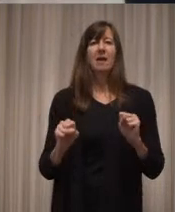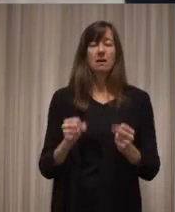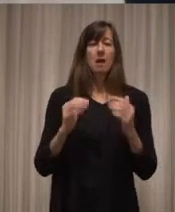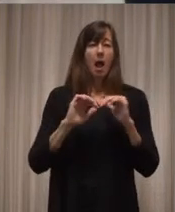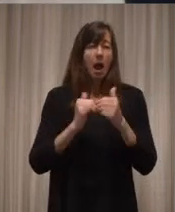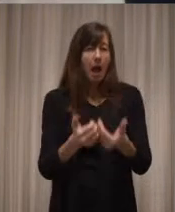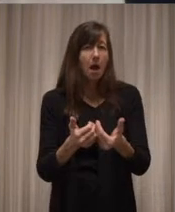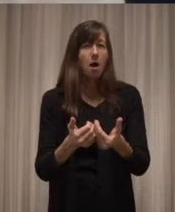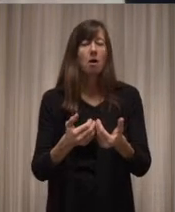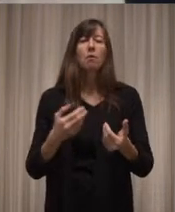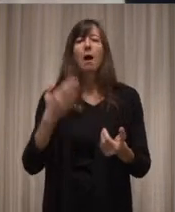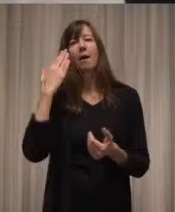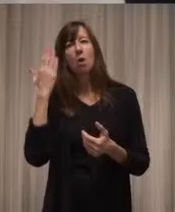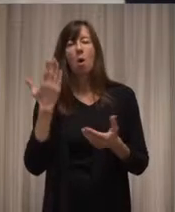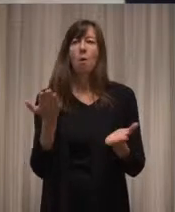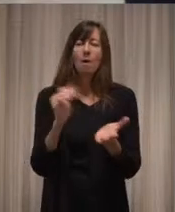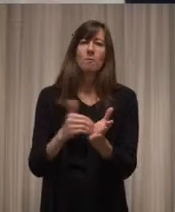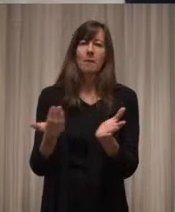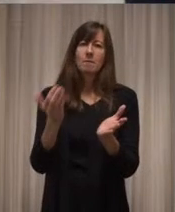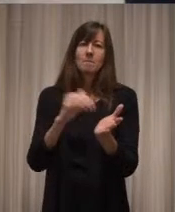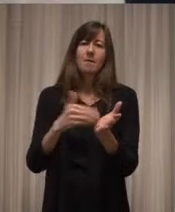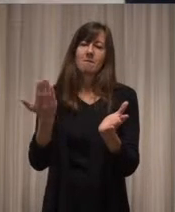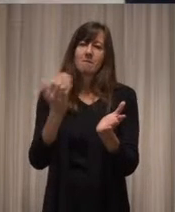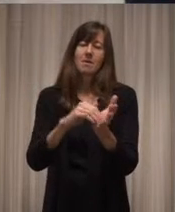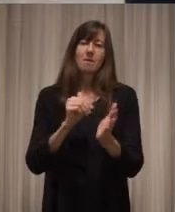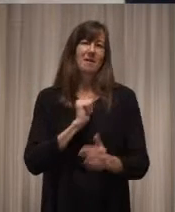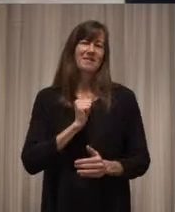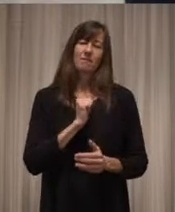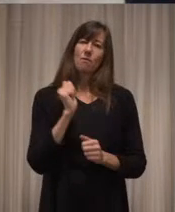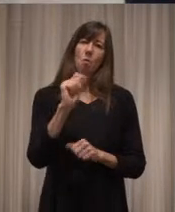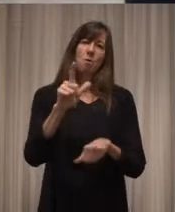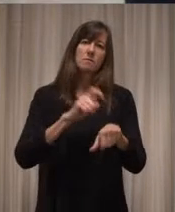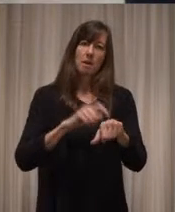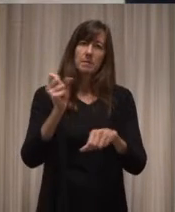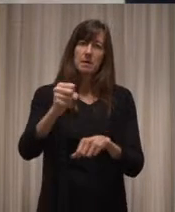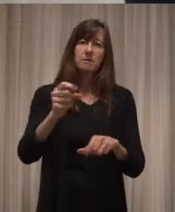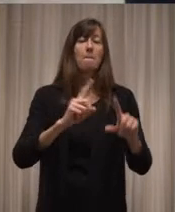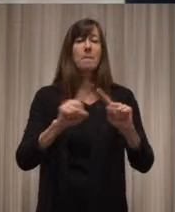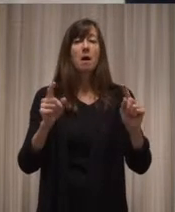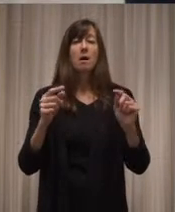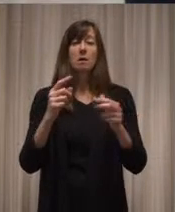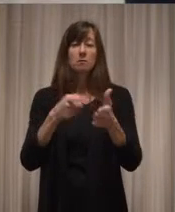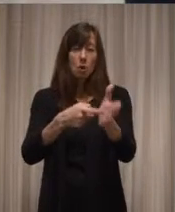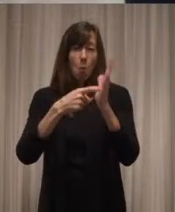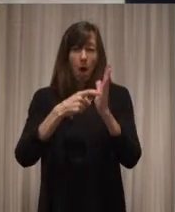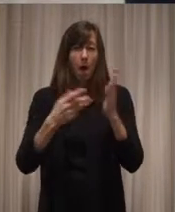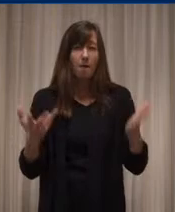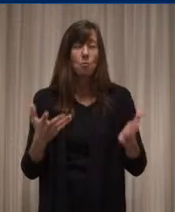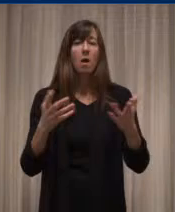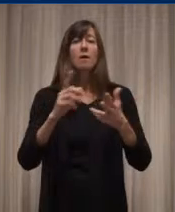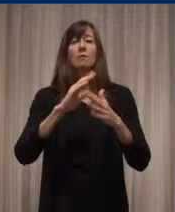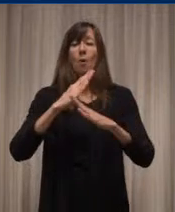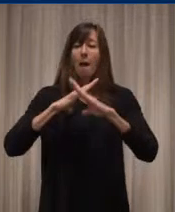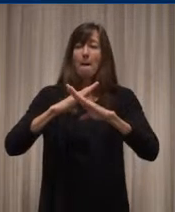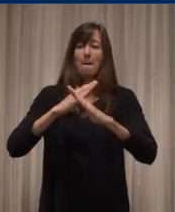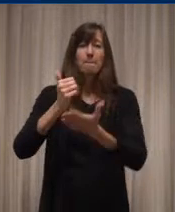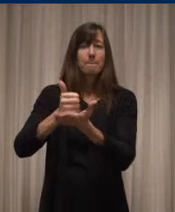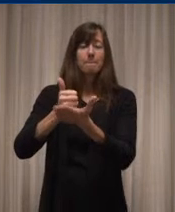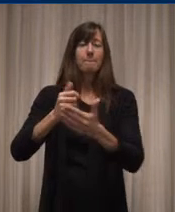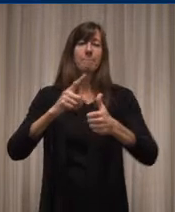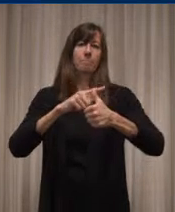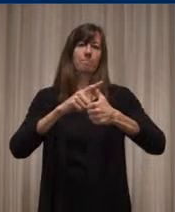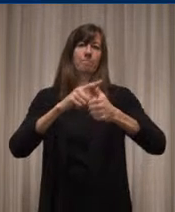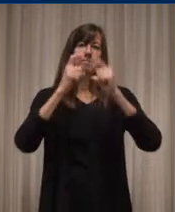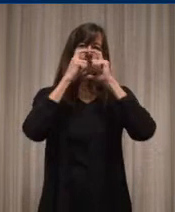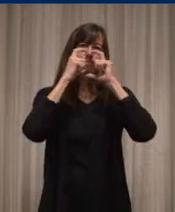here. We know that it comes down to wearing a mask, maintaining social distancing, washing hands and using hand